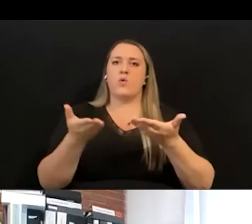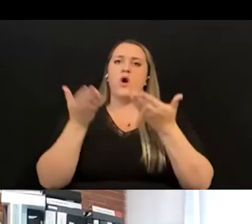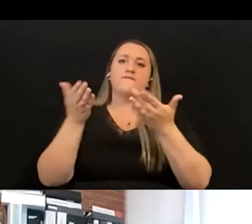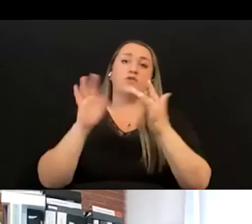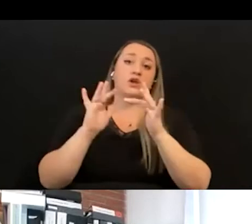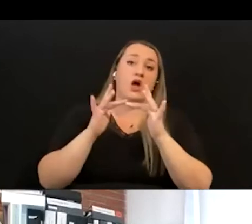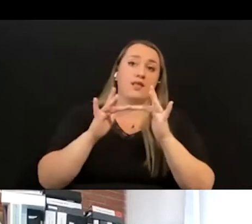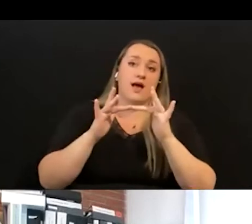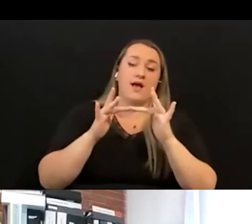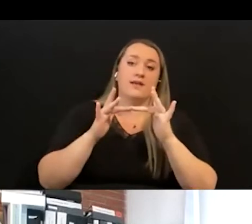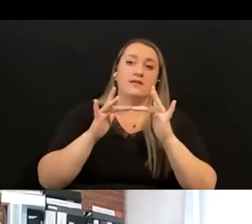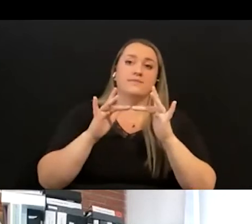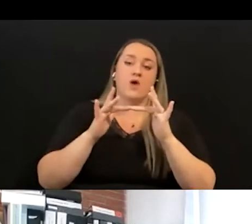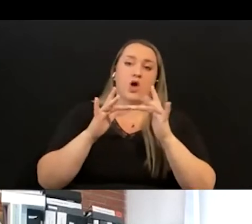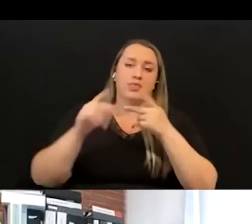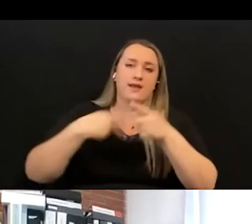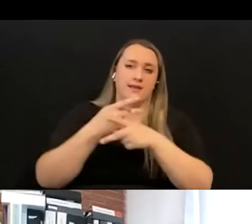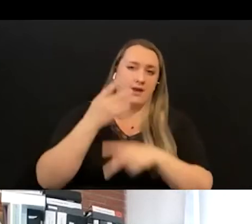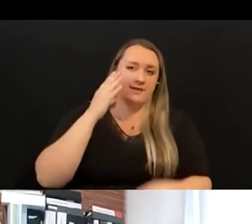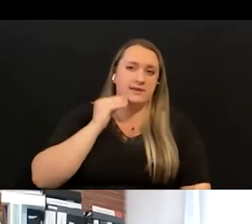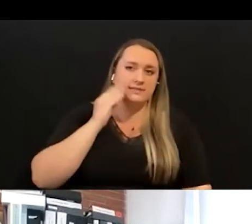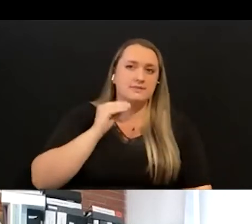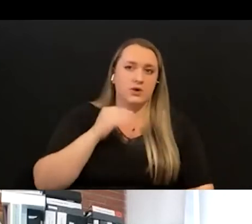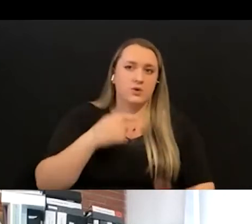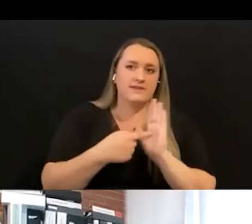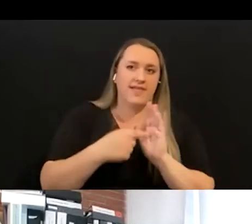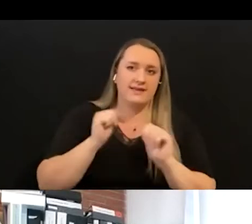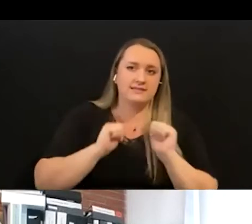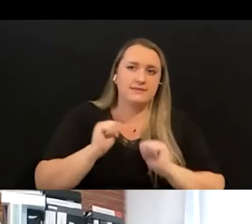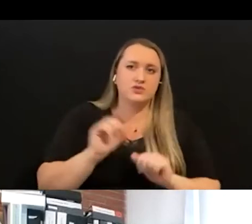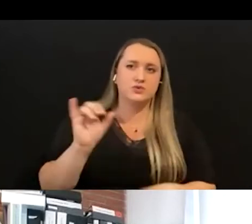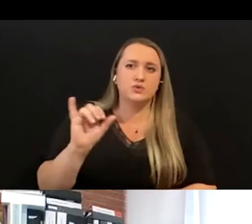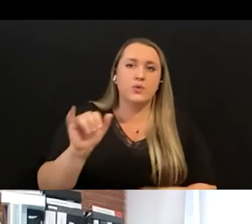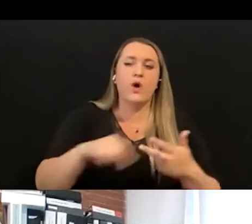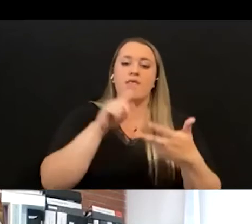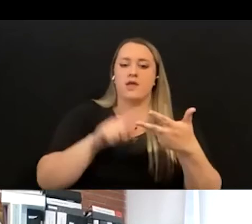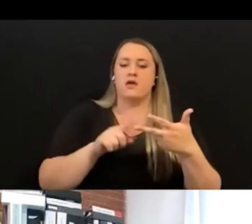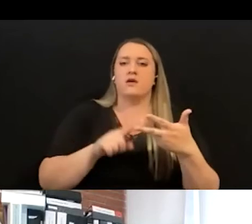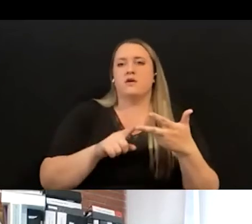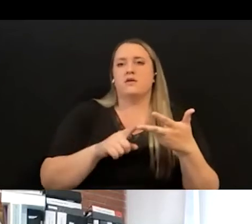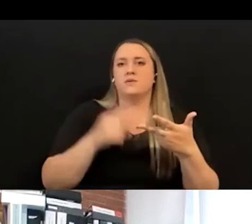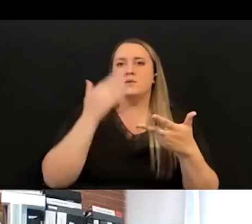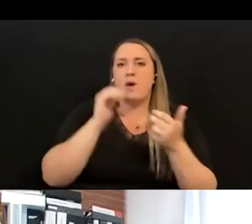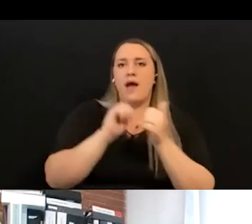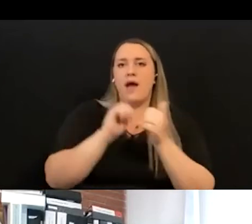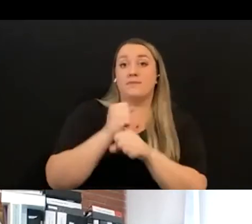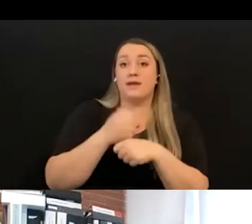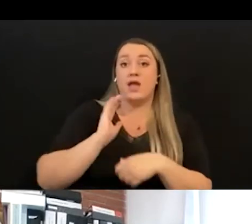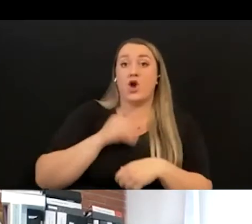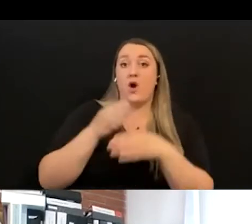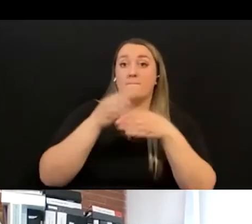an online kind of experience of the exhibition, and then thirdly, you know, how to make our public